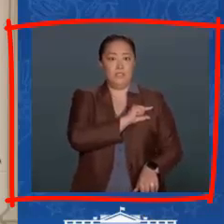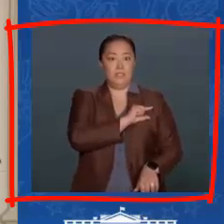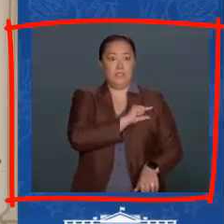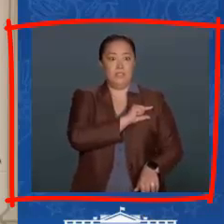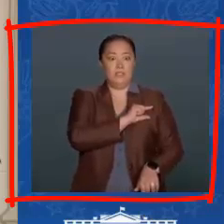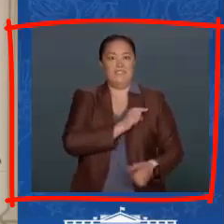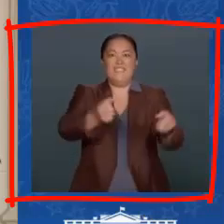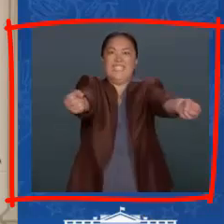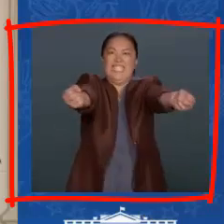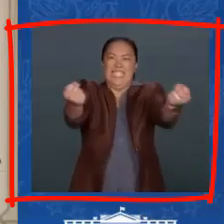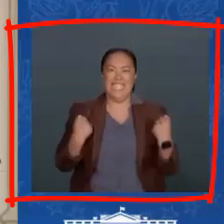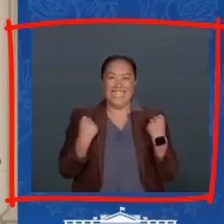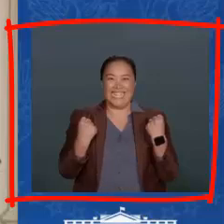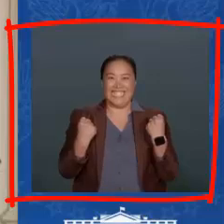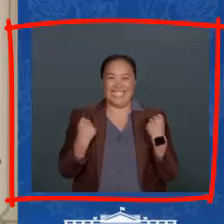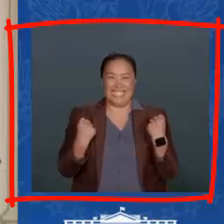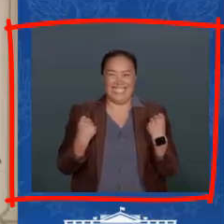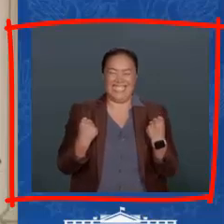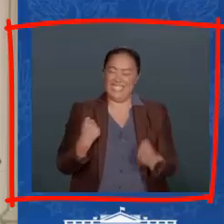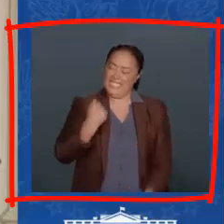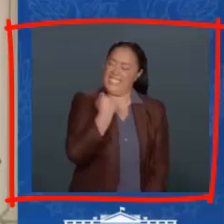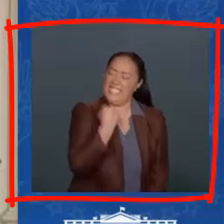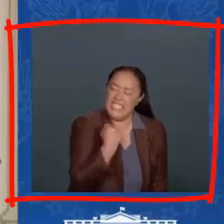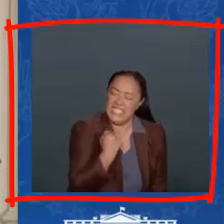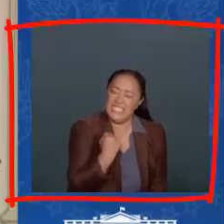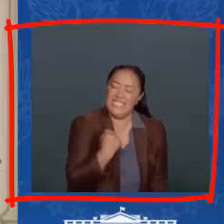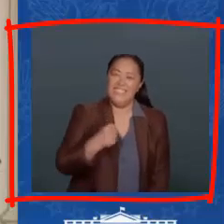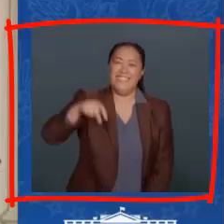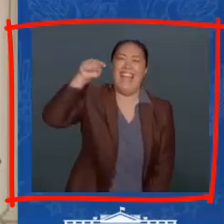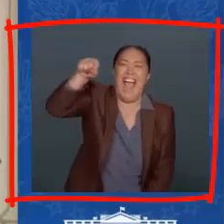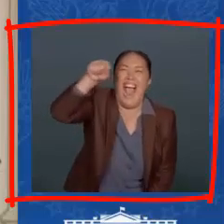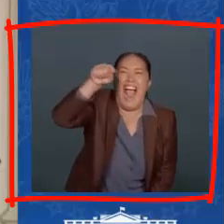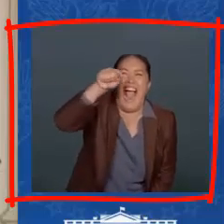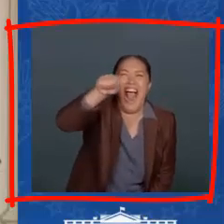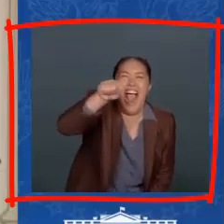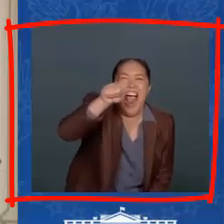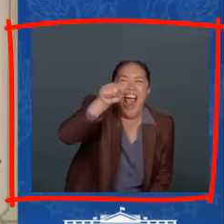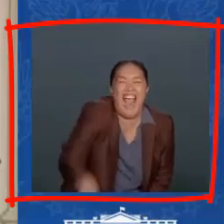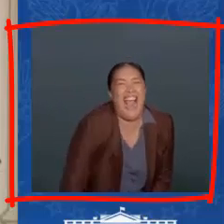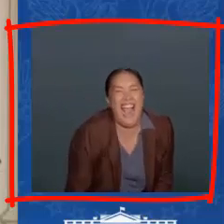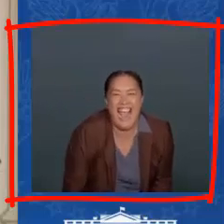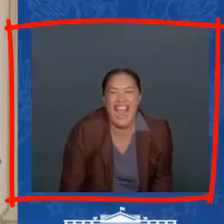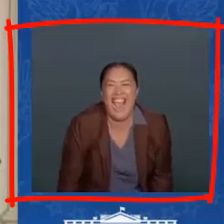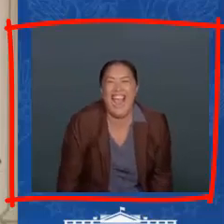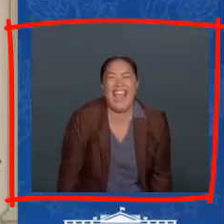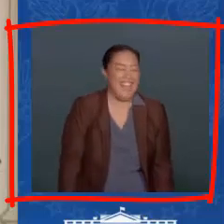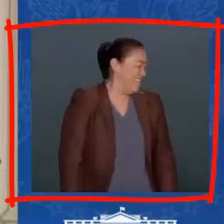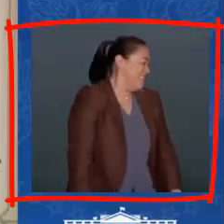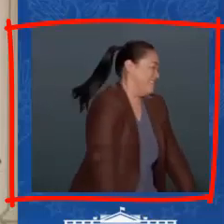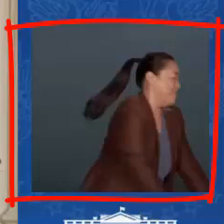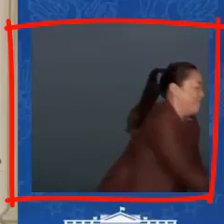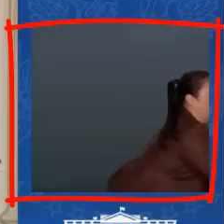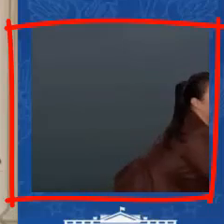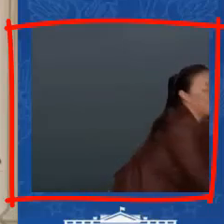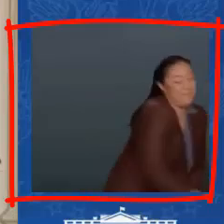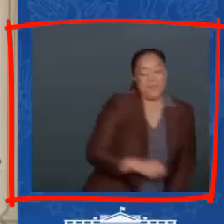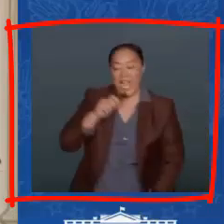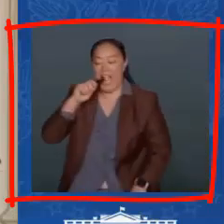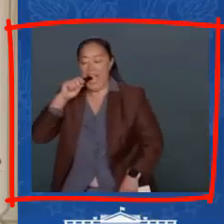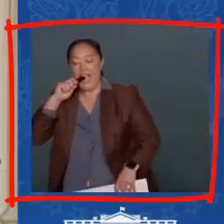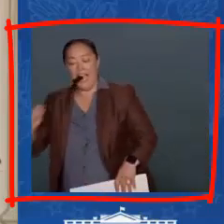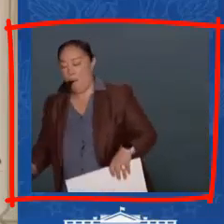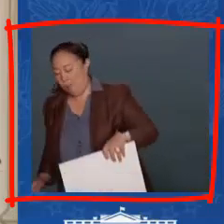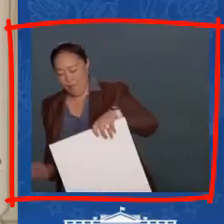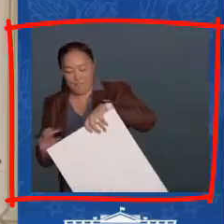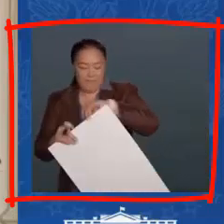felony counts. Now he'll be given the opportunity, as he should, to appeal that decision, just like everyone else has that